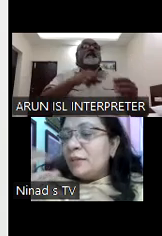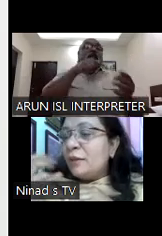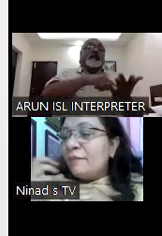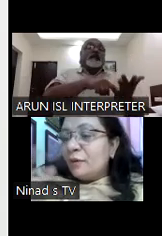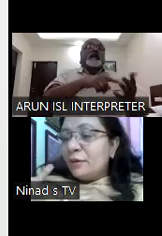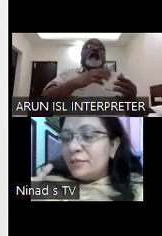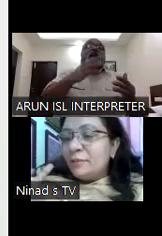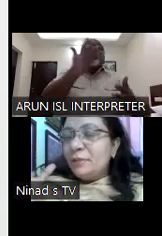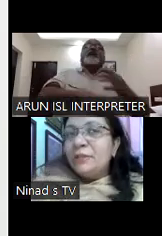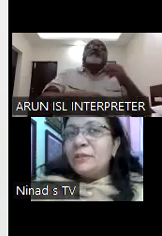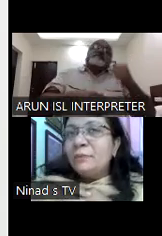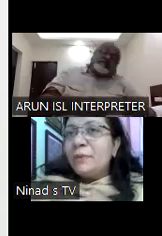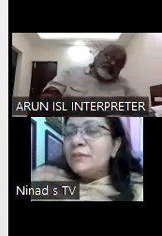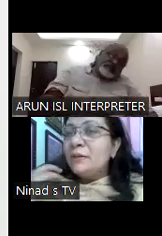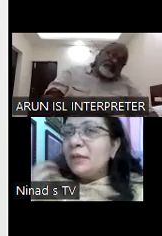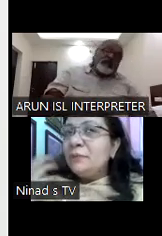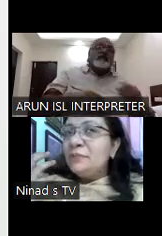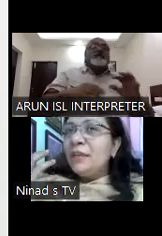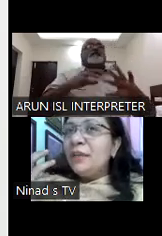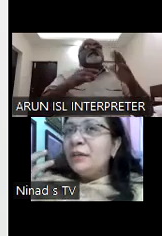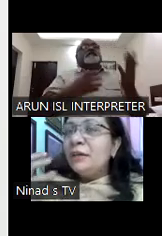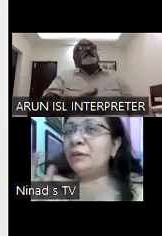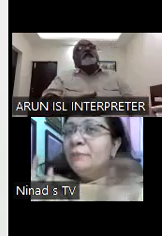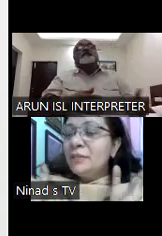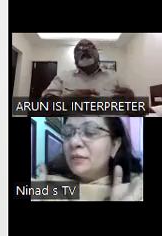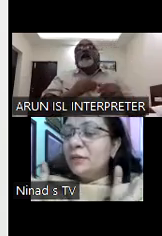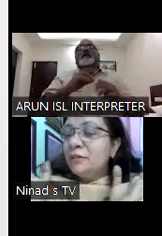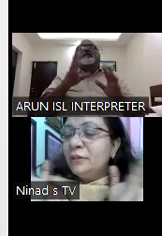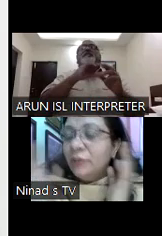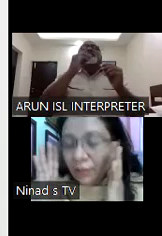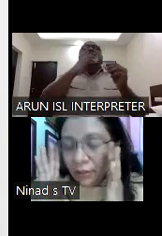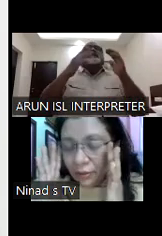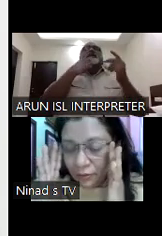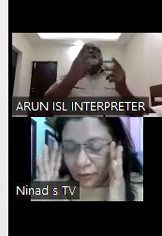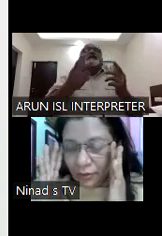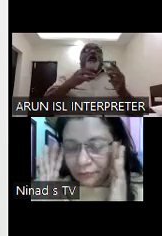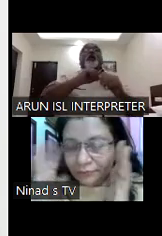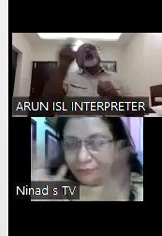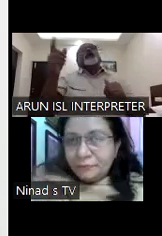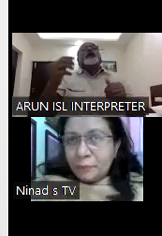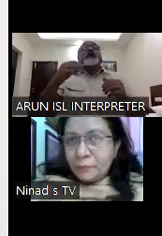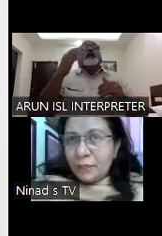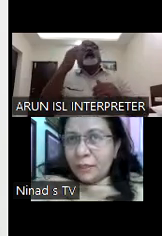not saying every non-disabled is oppressor, but I'm just saying a basic,